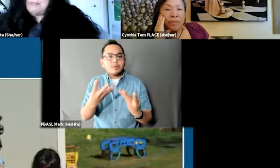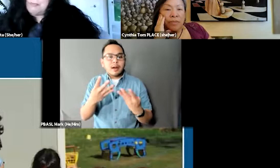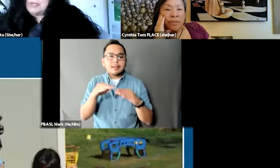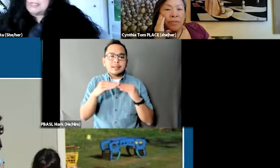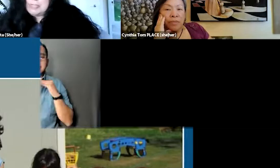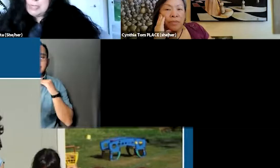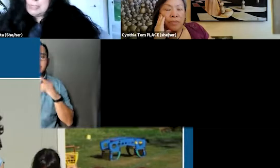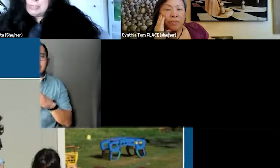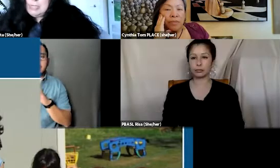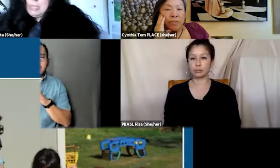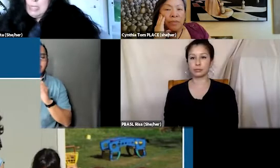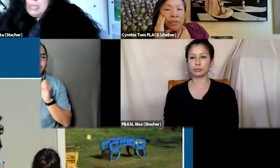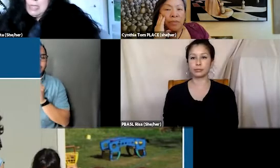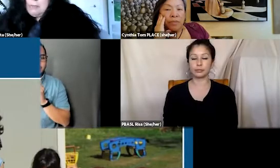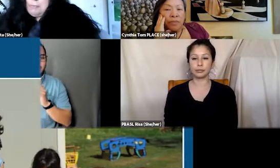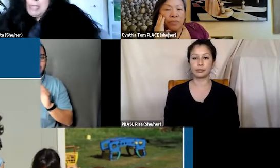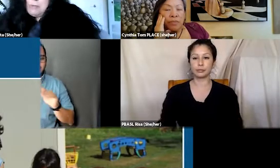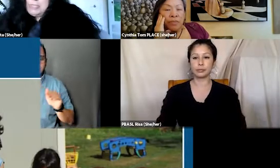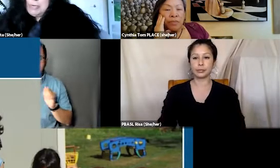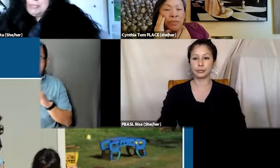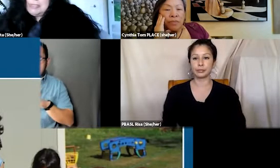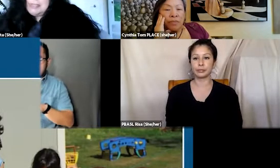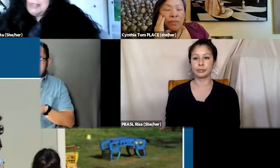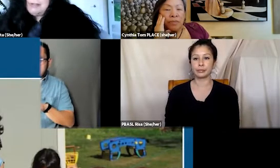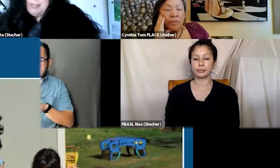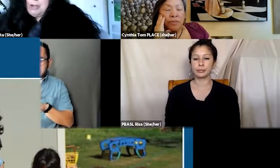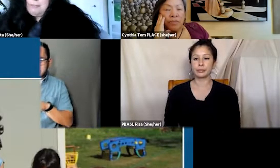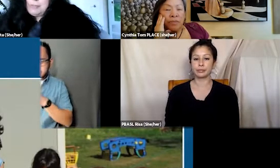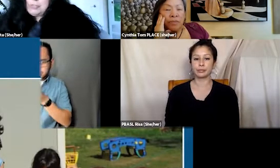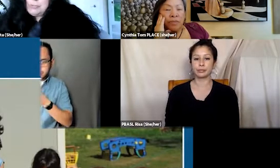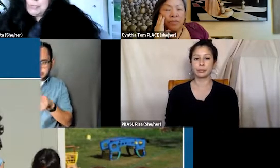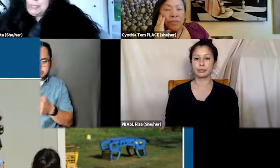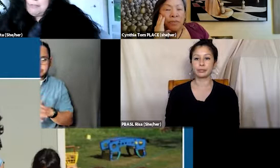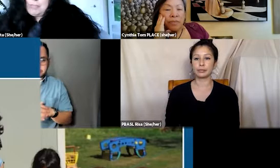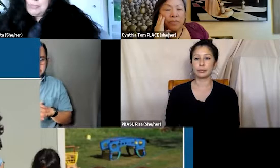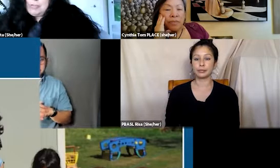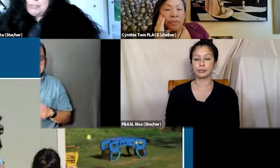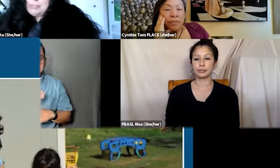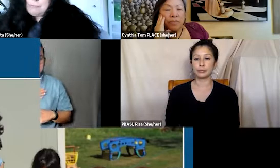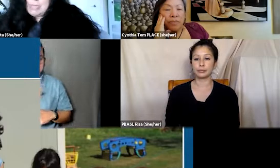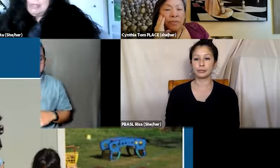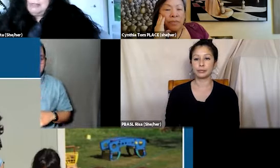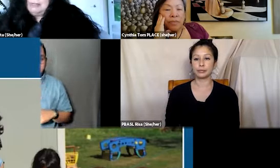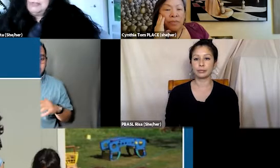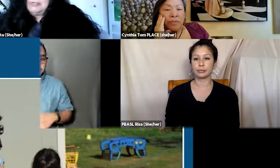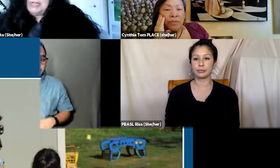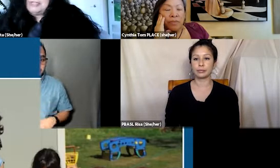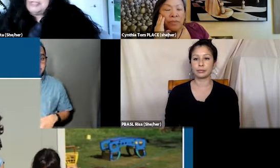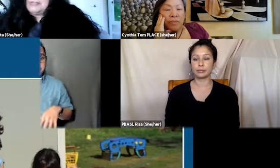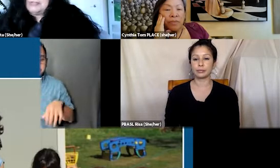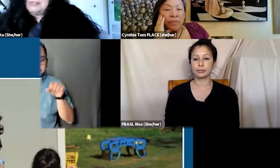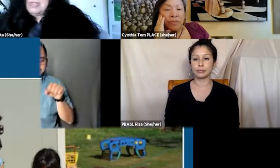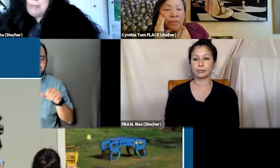children of Native American descent. With my own experiences and that of caring for children in the foster care system, I learned a